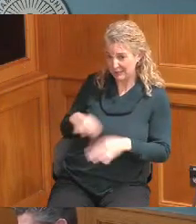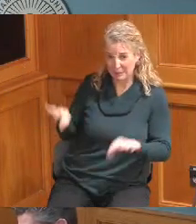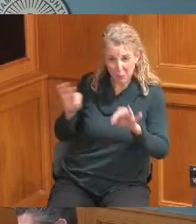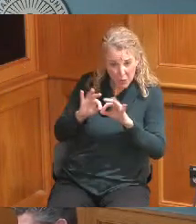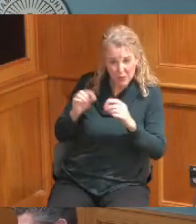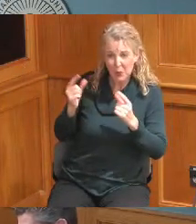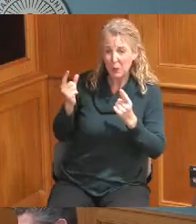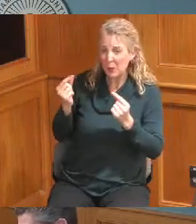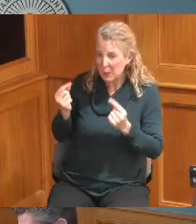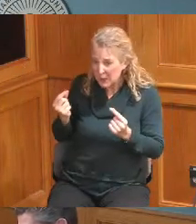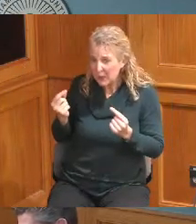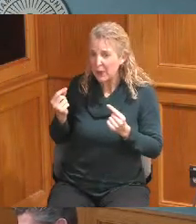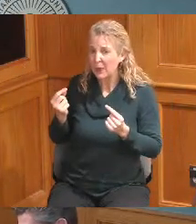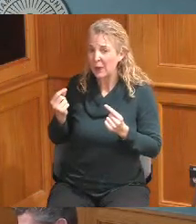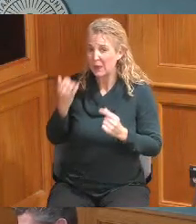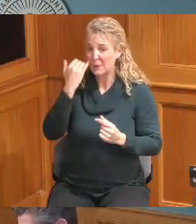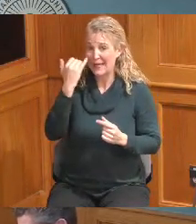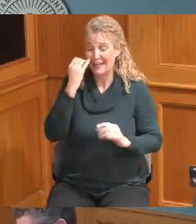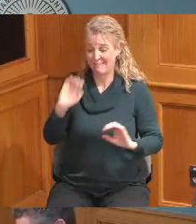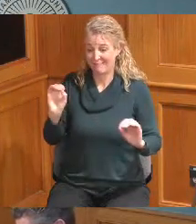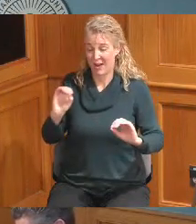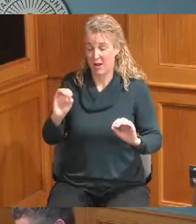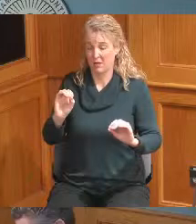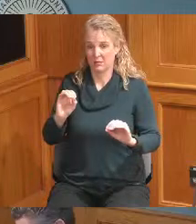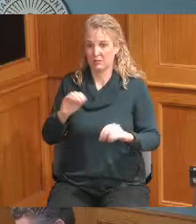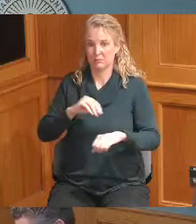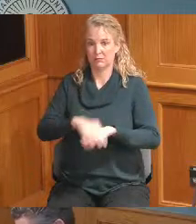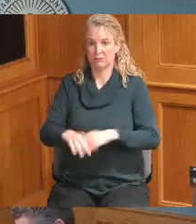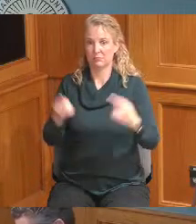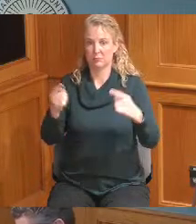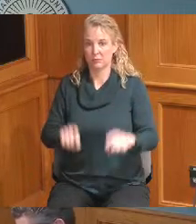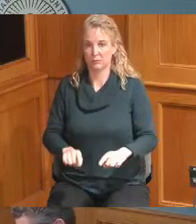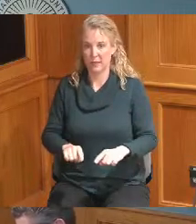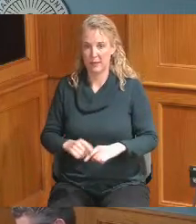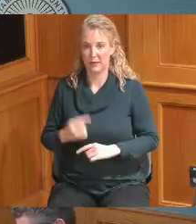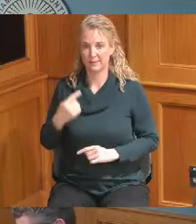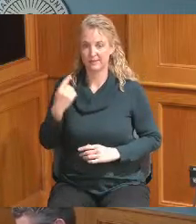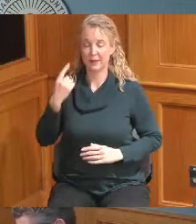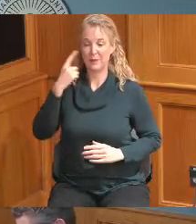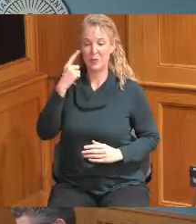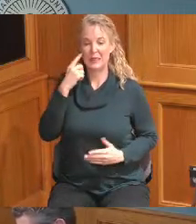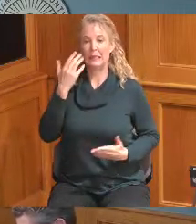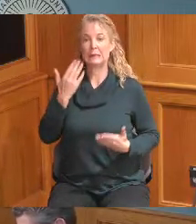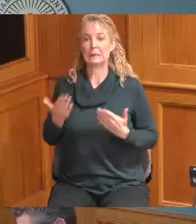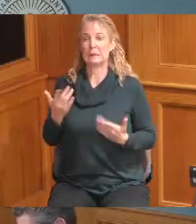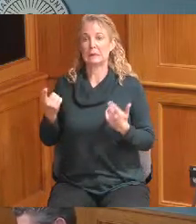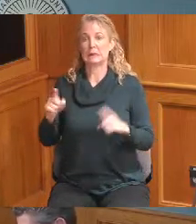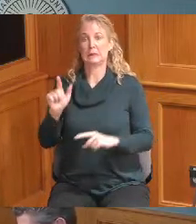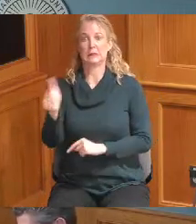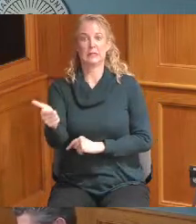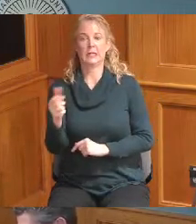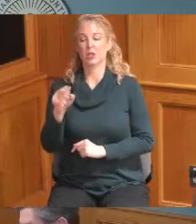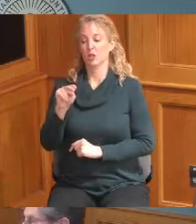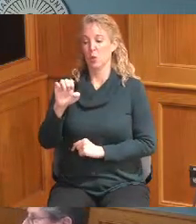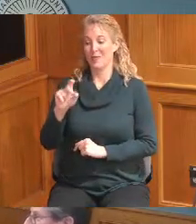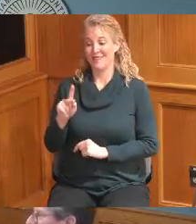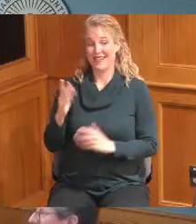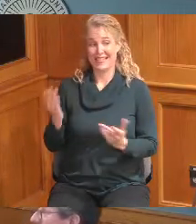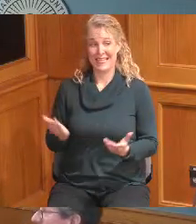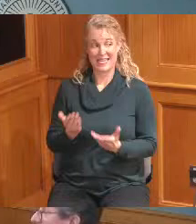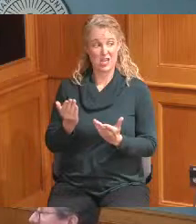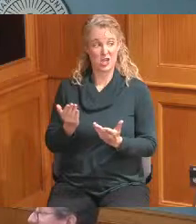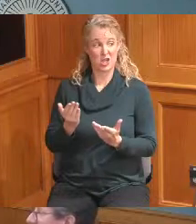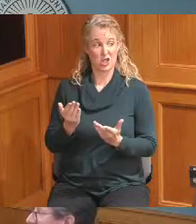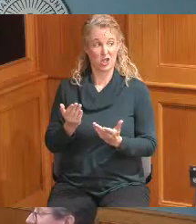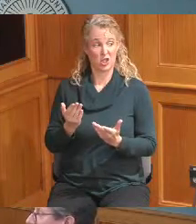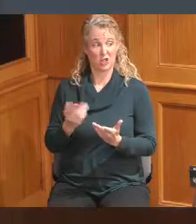are, and what it would mean to not be getting these grants, because that's what we think might be coming down. So Nick is here to